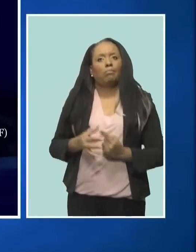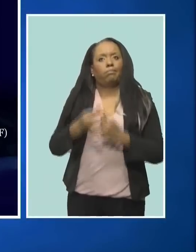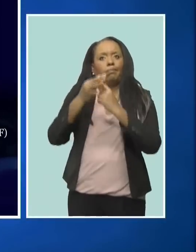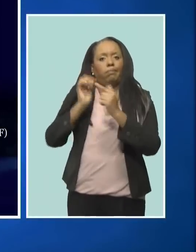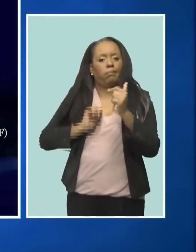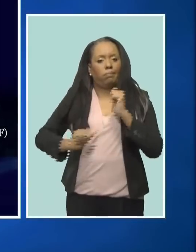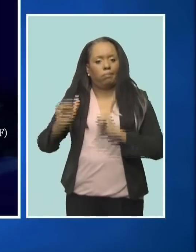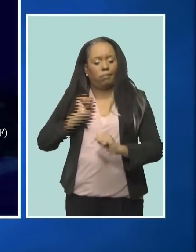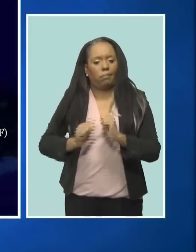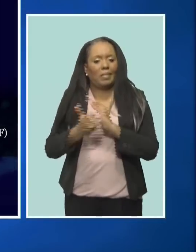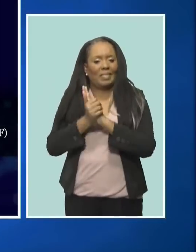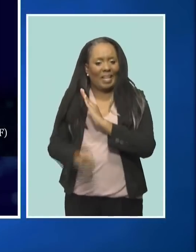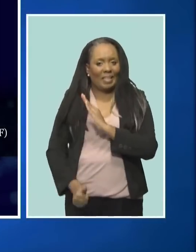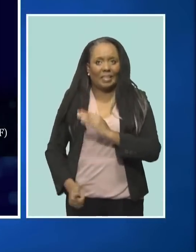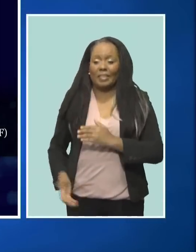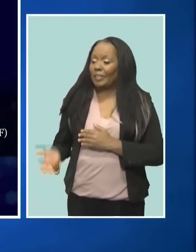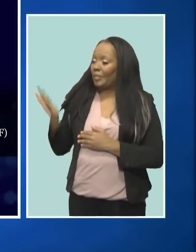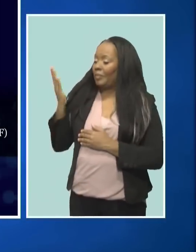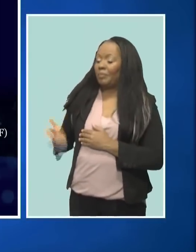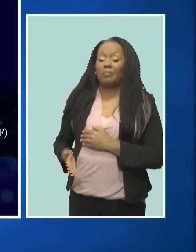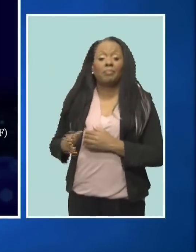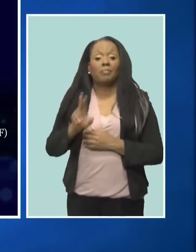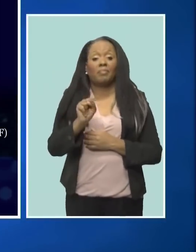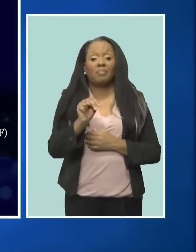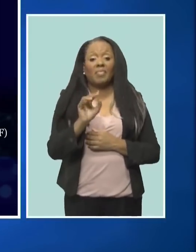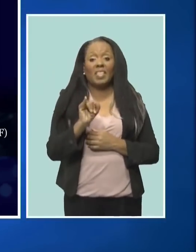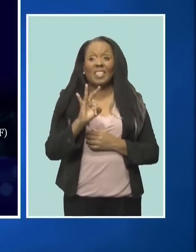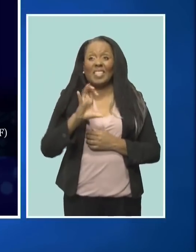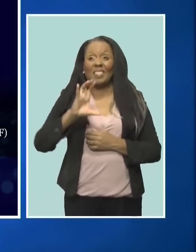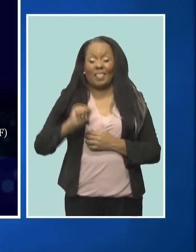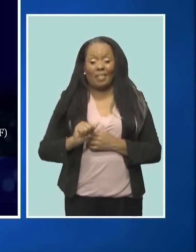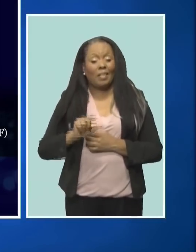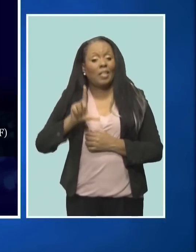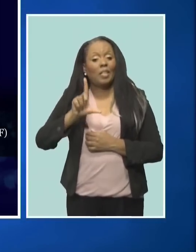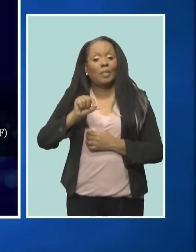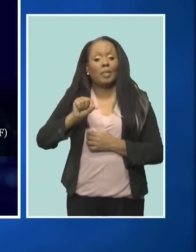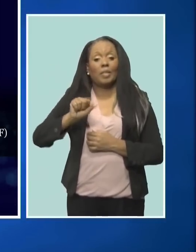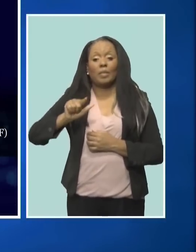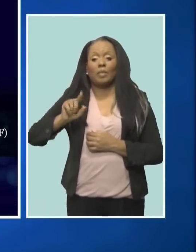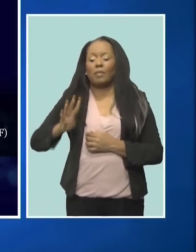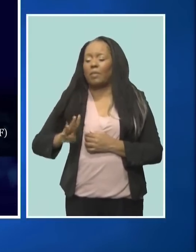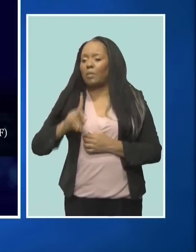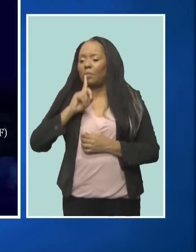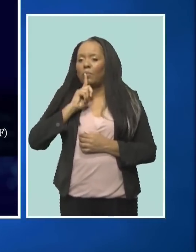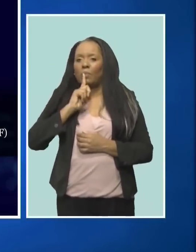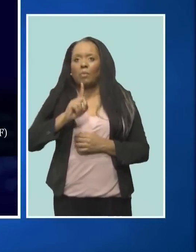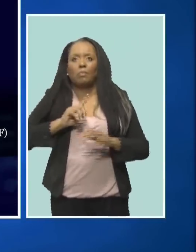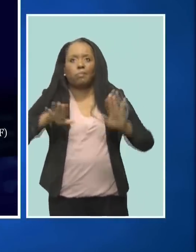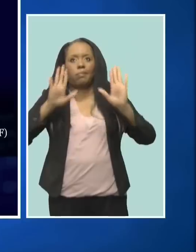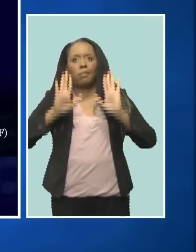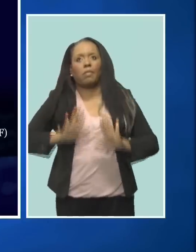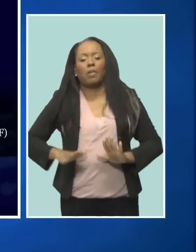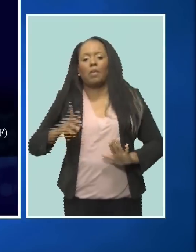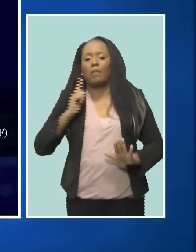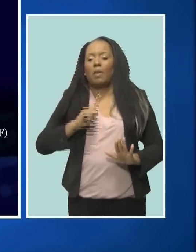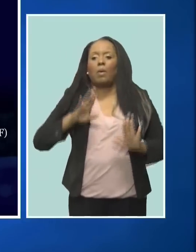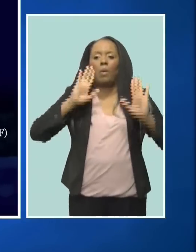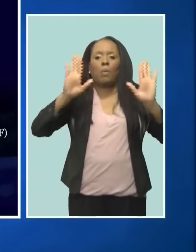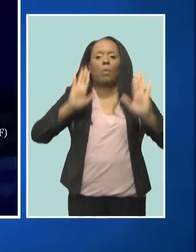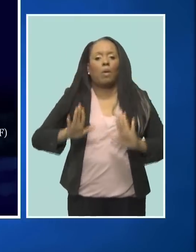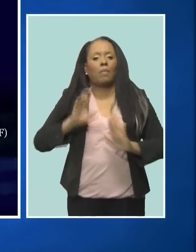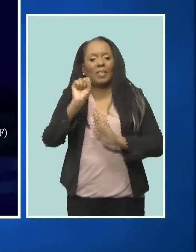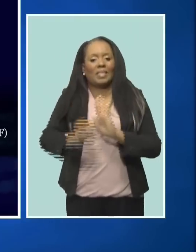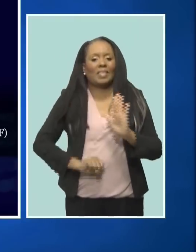NIFCA 2024 awards ceremony was the perfect capstone to a season where we